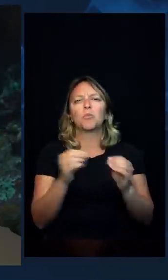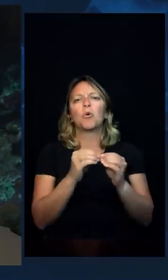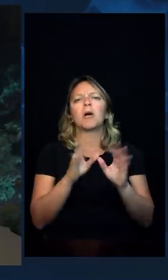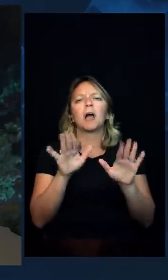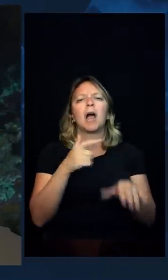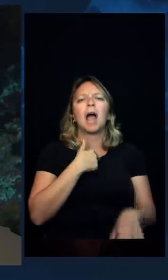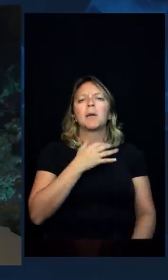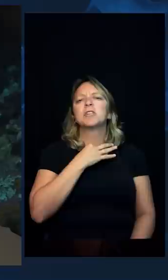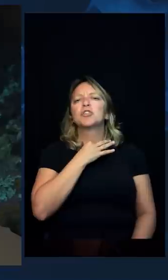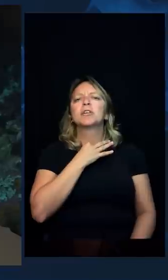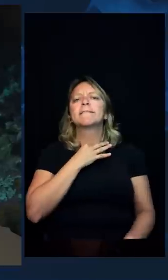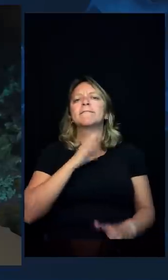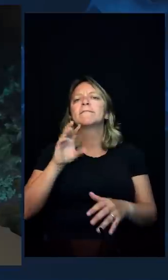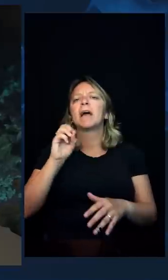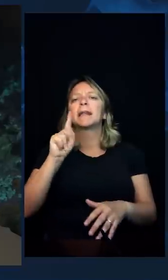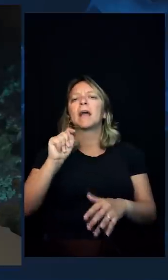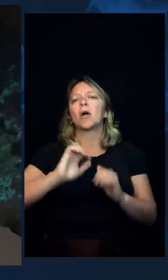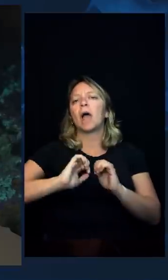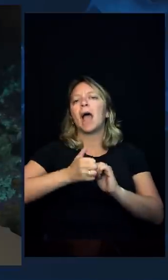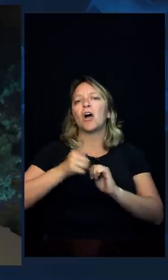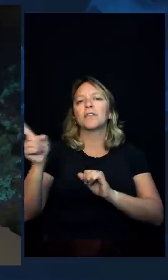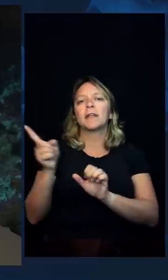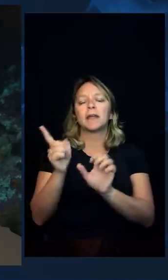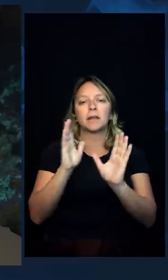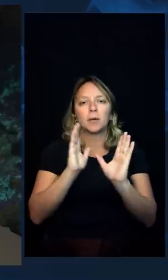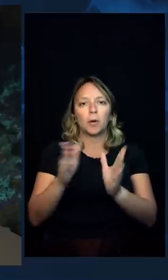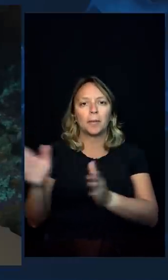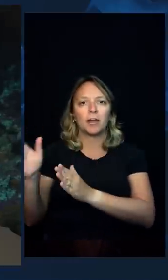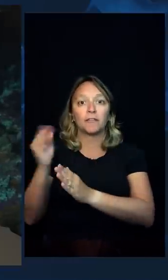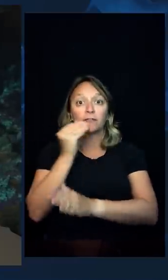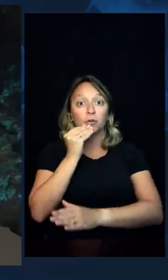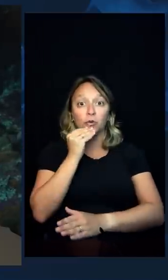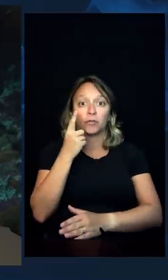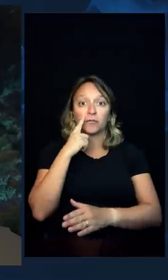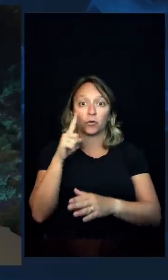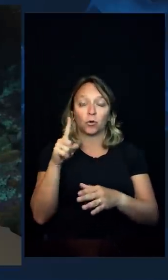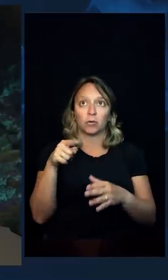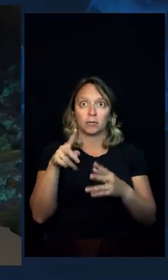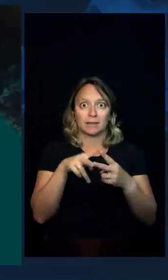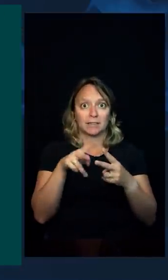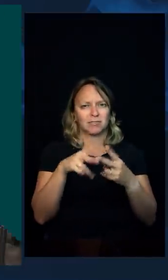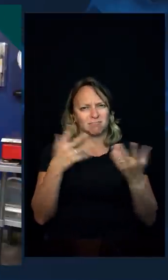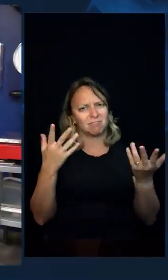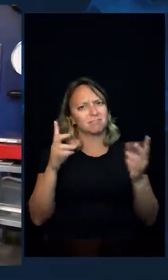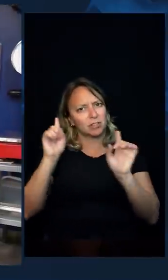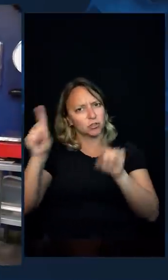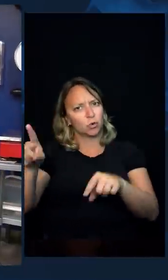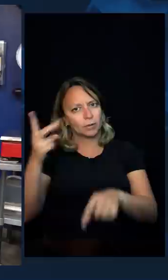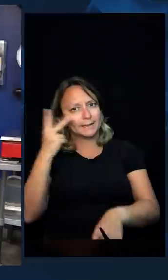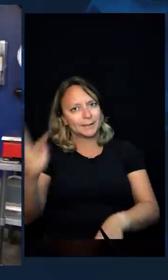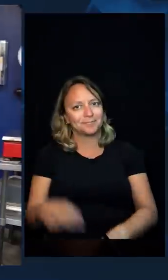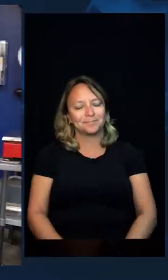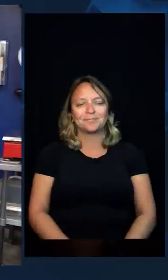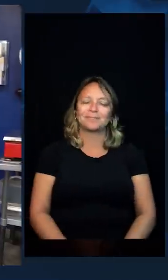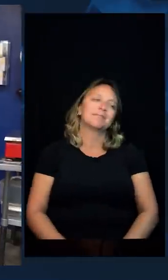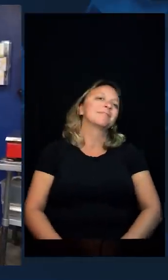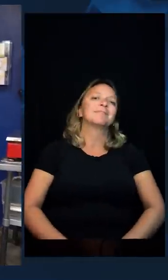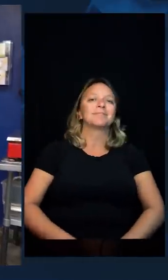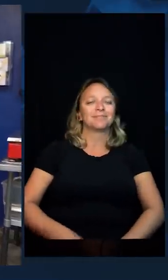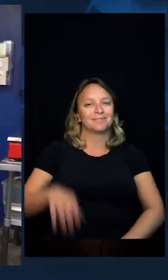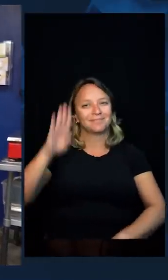out how Aubrey and team prepare food for our harbor seals. Let's go find out. Welcome to Food